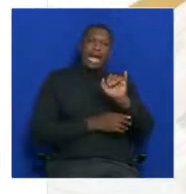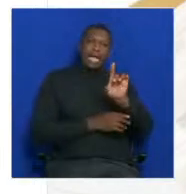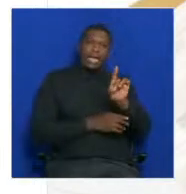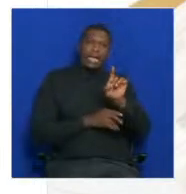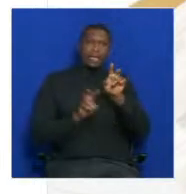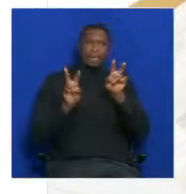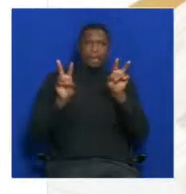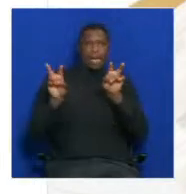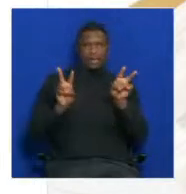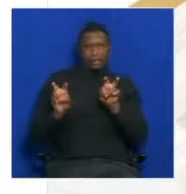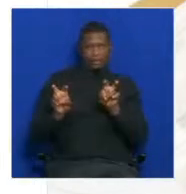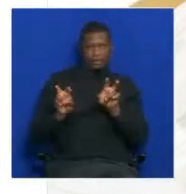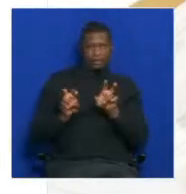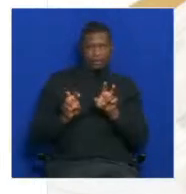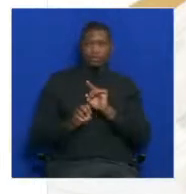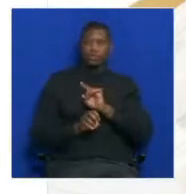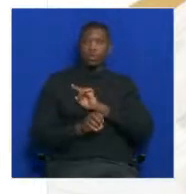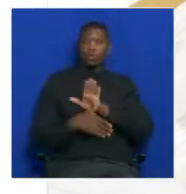Because